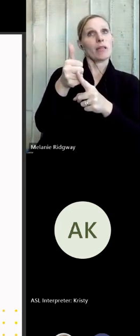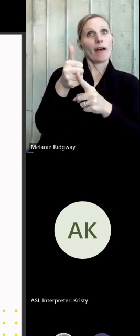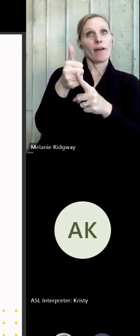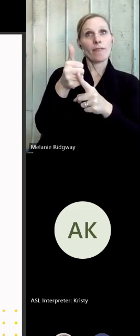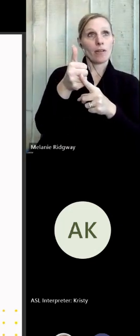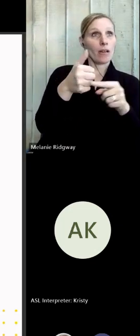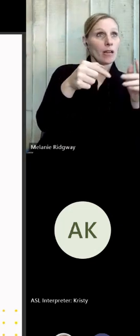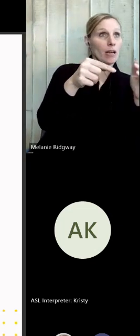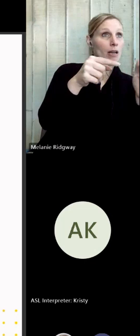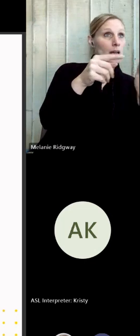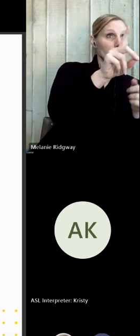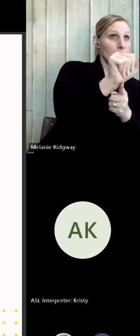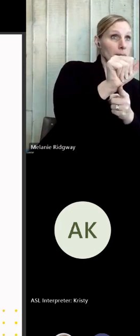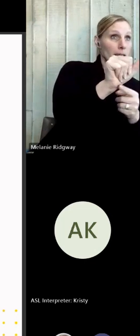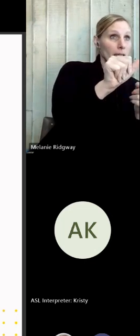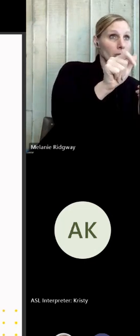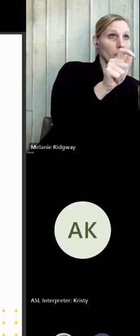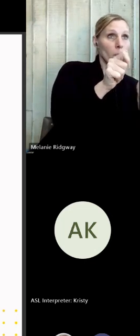the script.